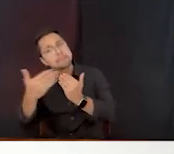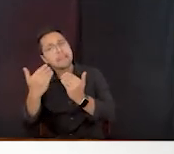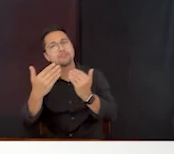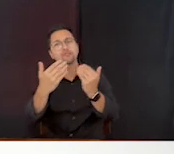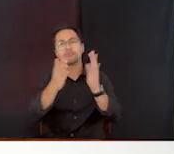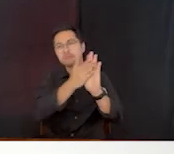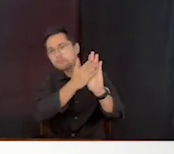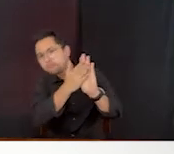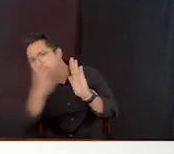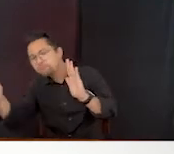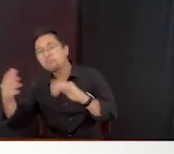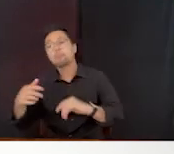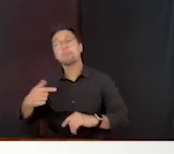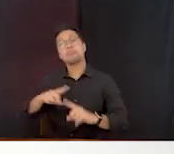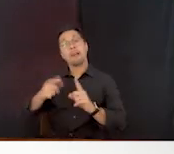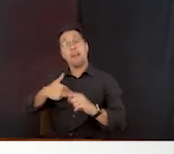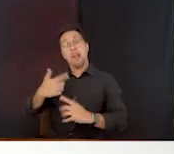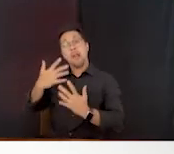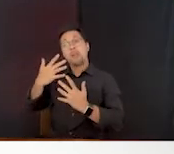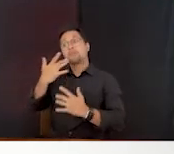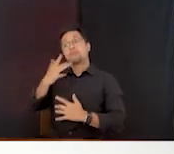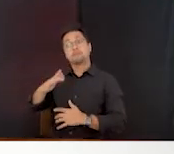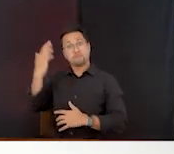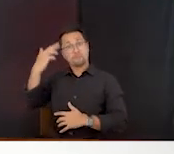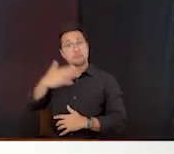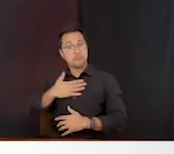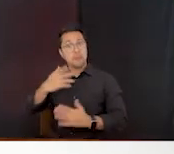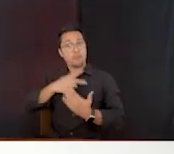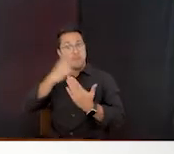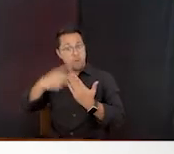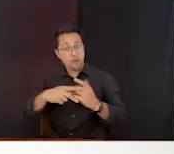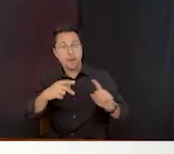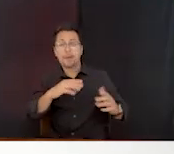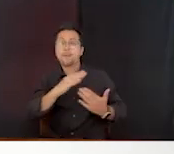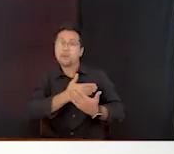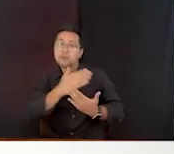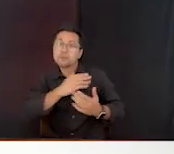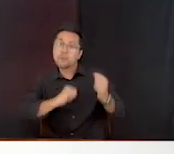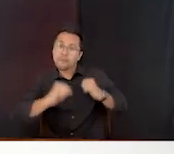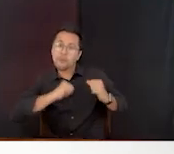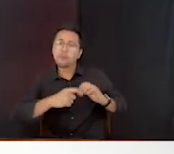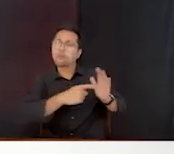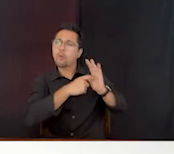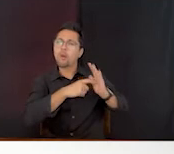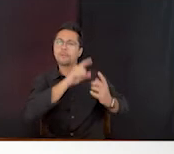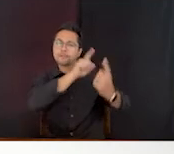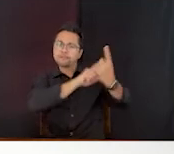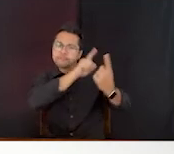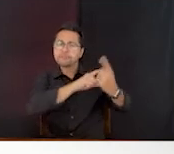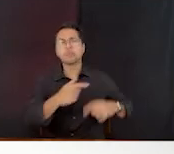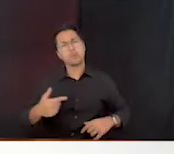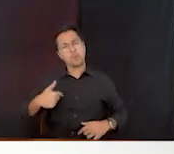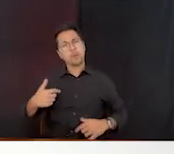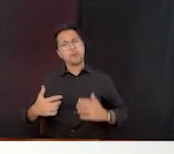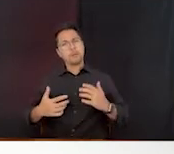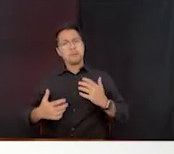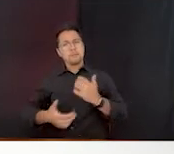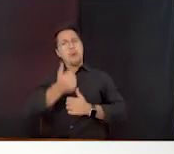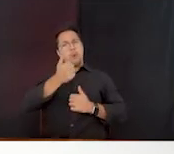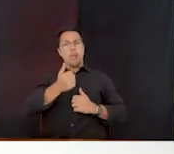very fortunate that because of my program, music performance requires us to do a lot of things in person. We were doing a mostly hybrid